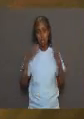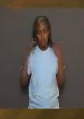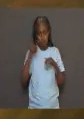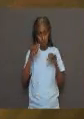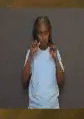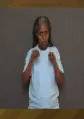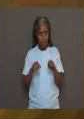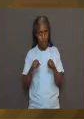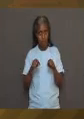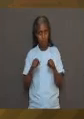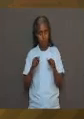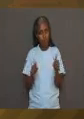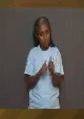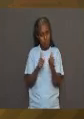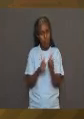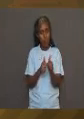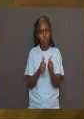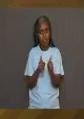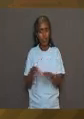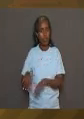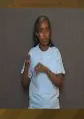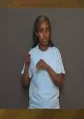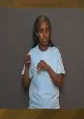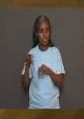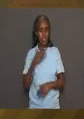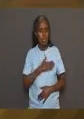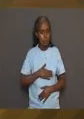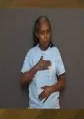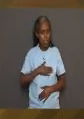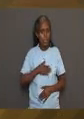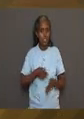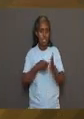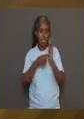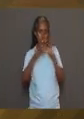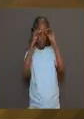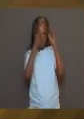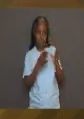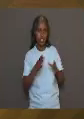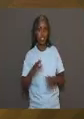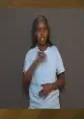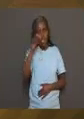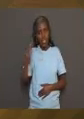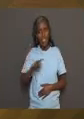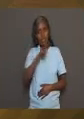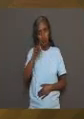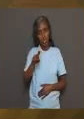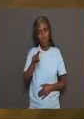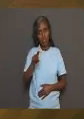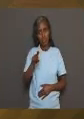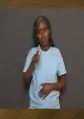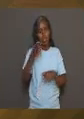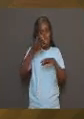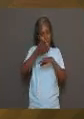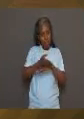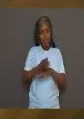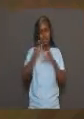able to follow along, students. Please ask teacher any questions you might have after